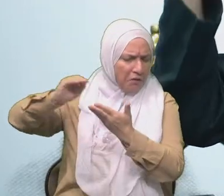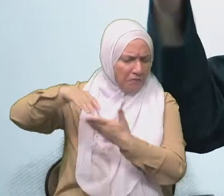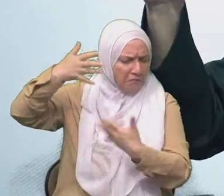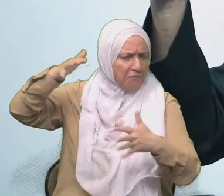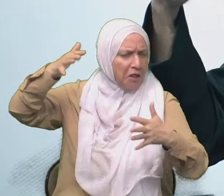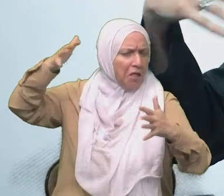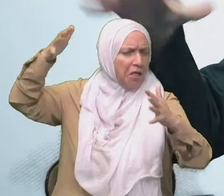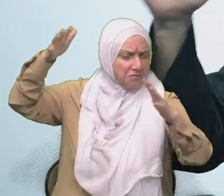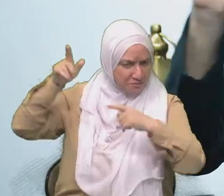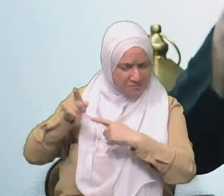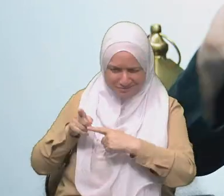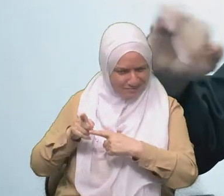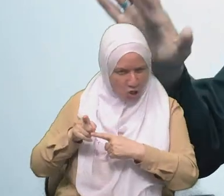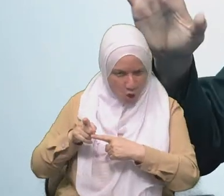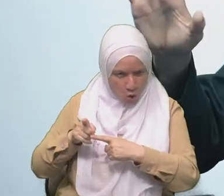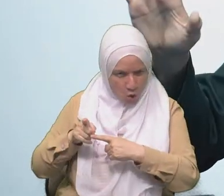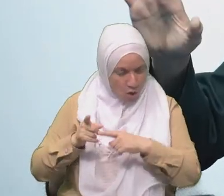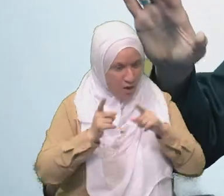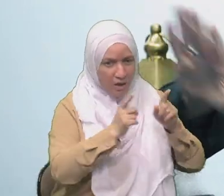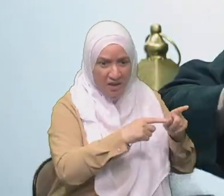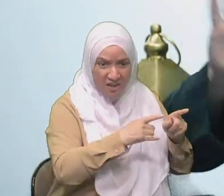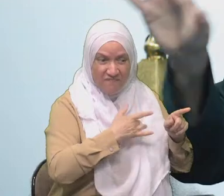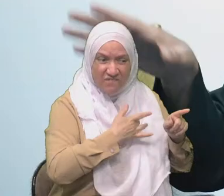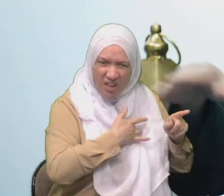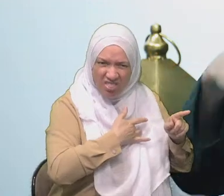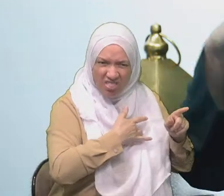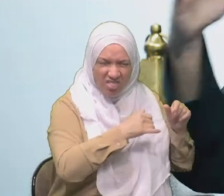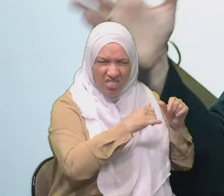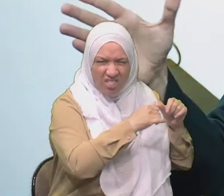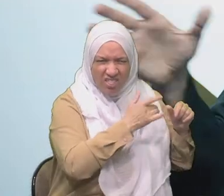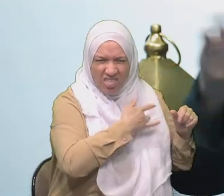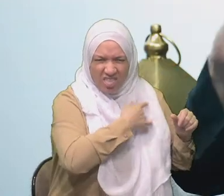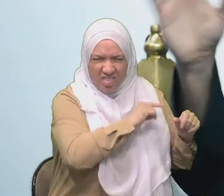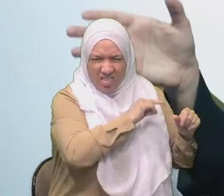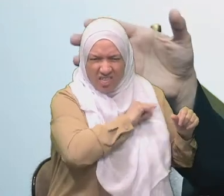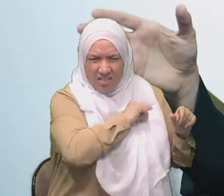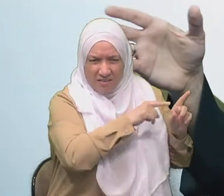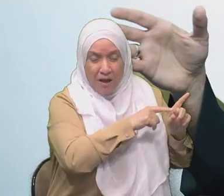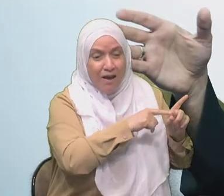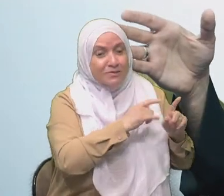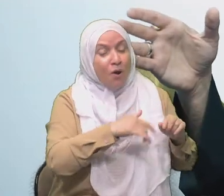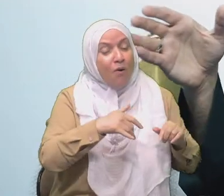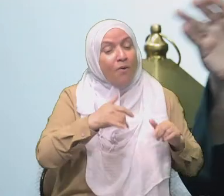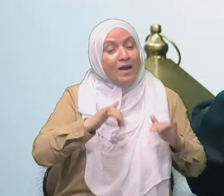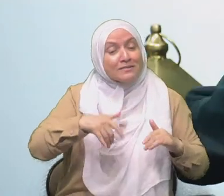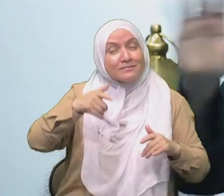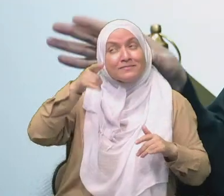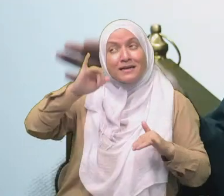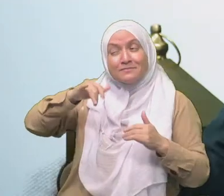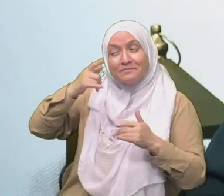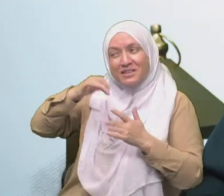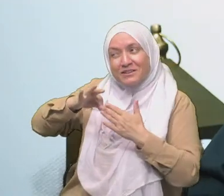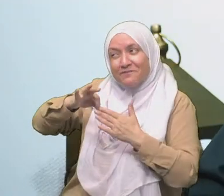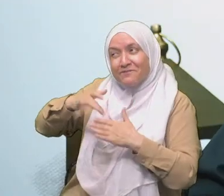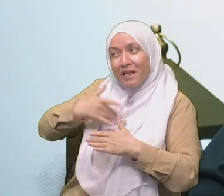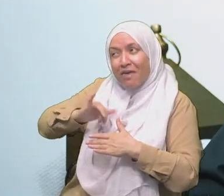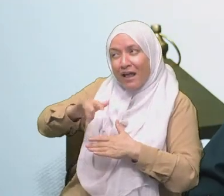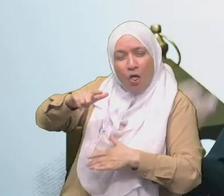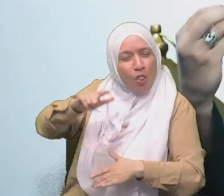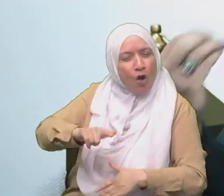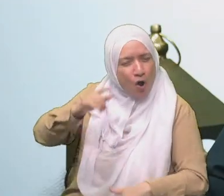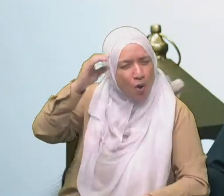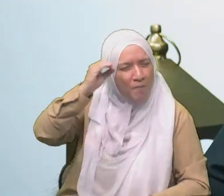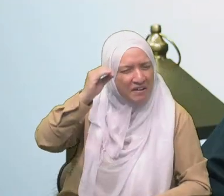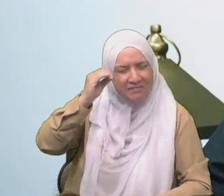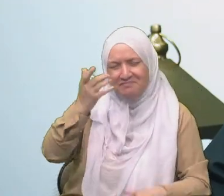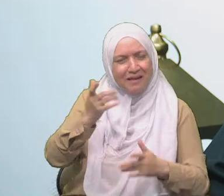oh, Allah is going to forgive me anyway. This is just a lifestyle. And you know, there are other Muslims that drink and other Muslims that do this. It doesn't matter what other Muslims do.